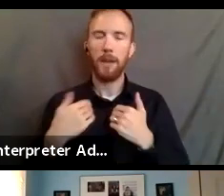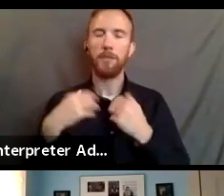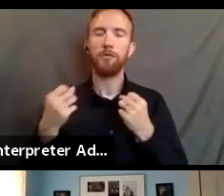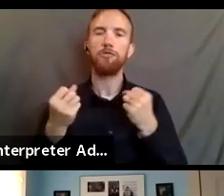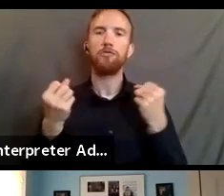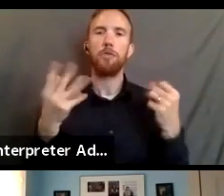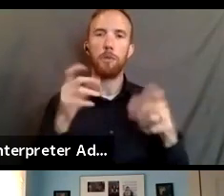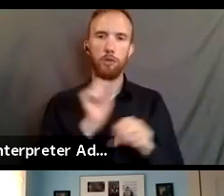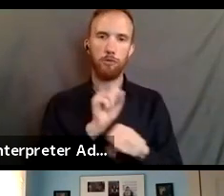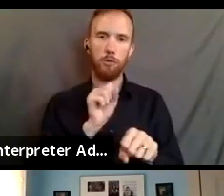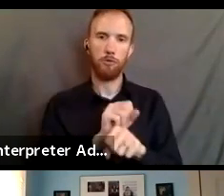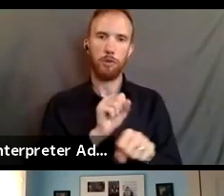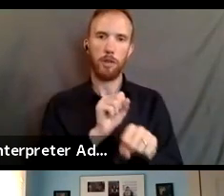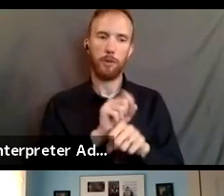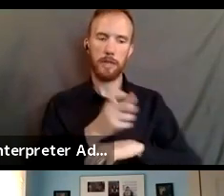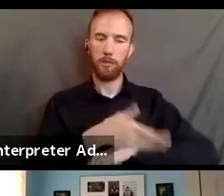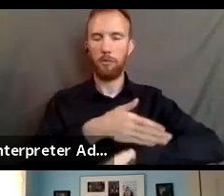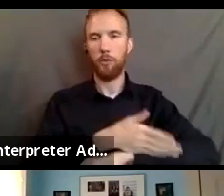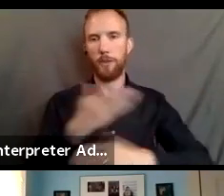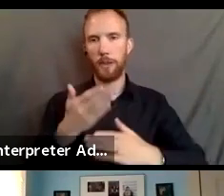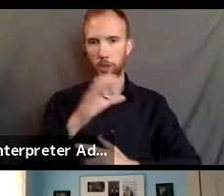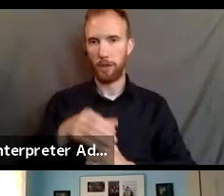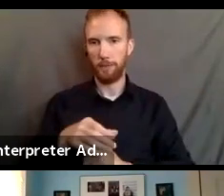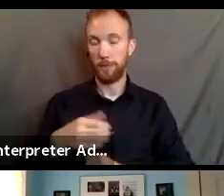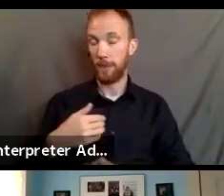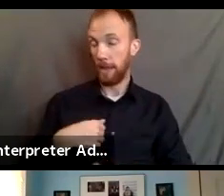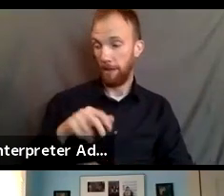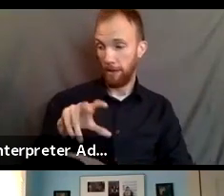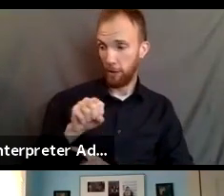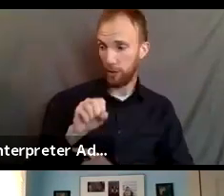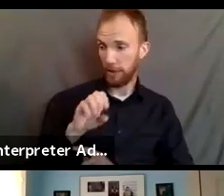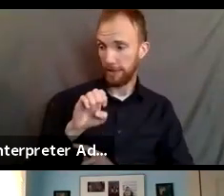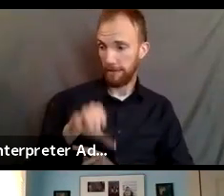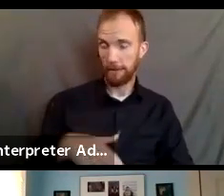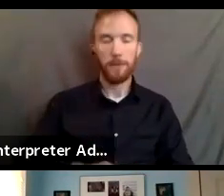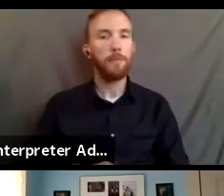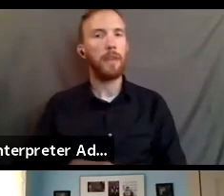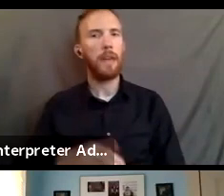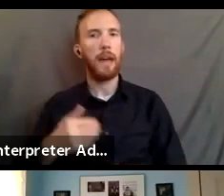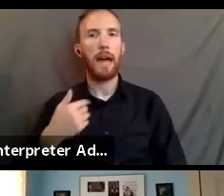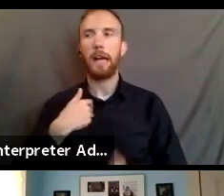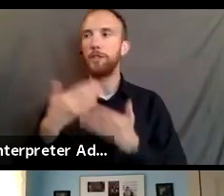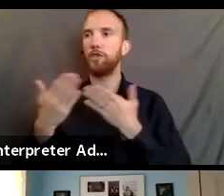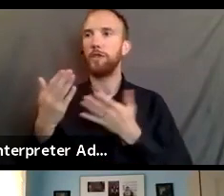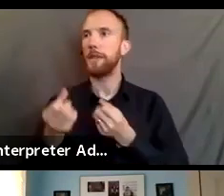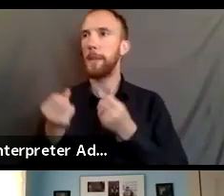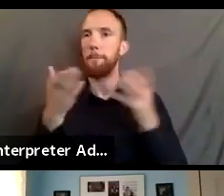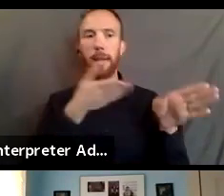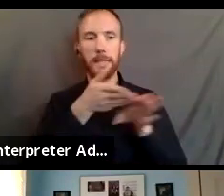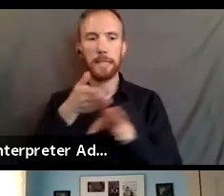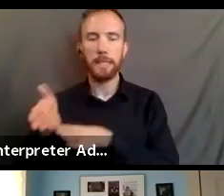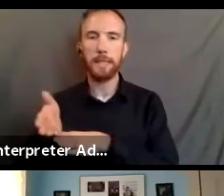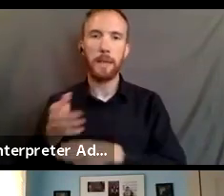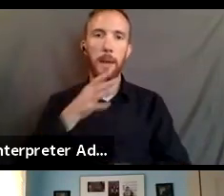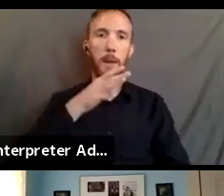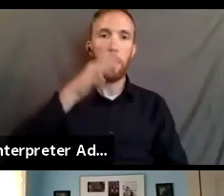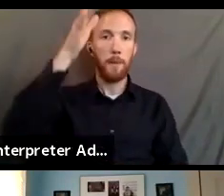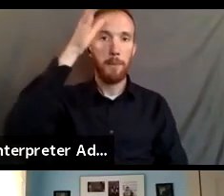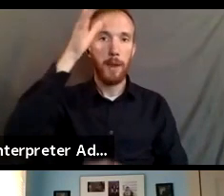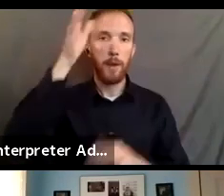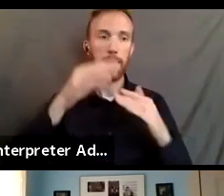30 seconds i serve in so many areas in my capacity as parent leadership at the city and state